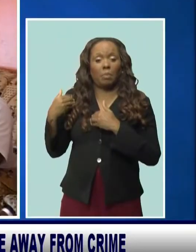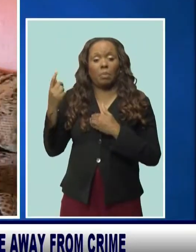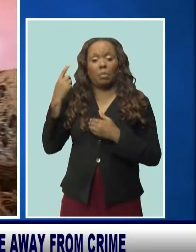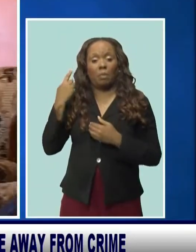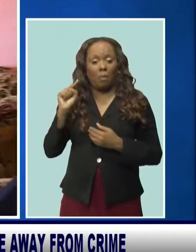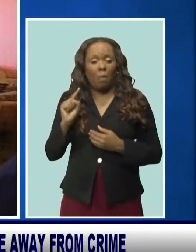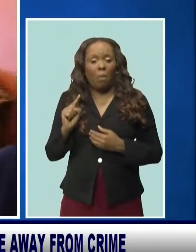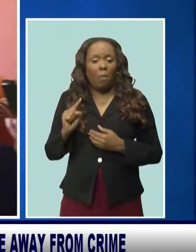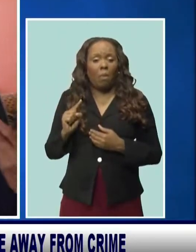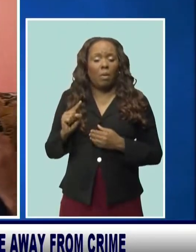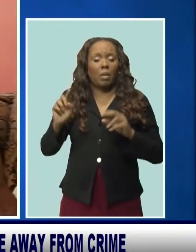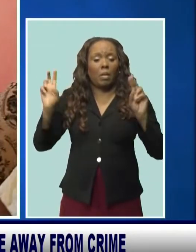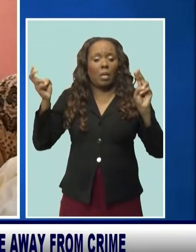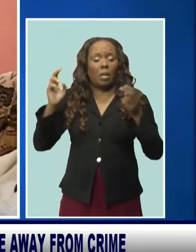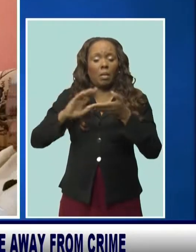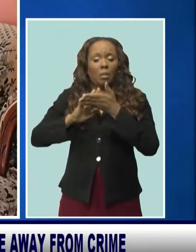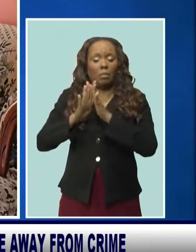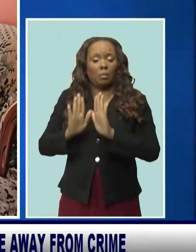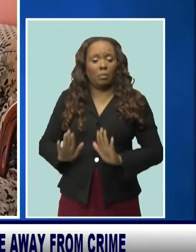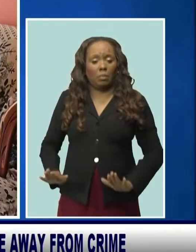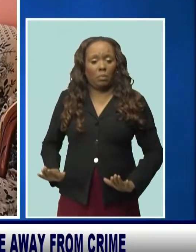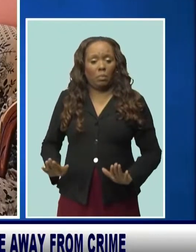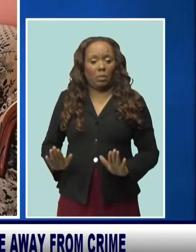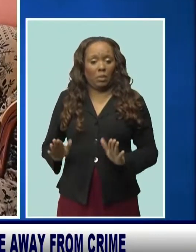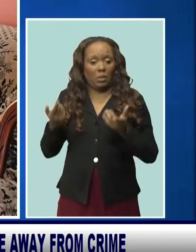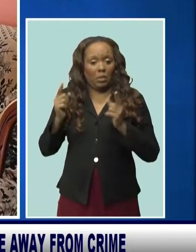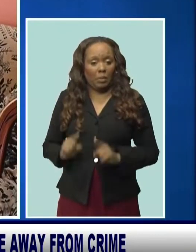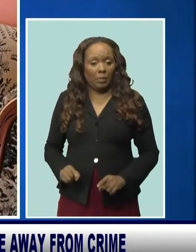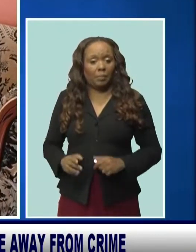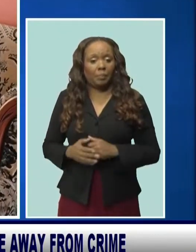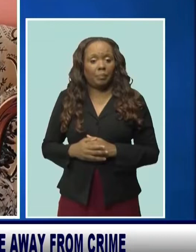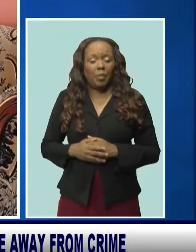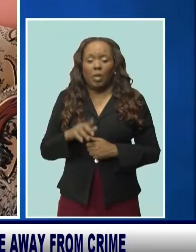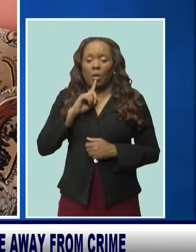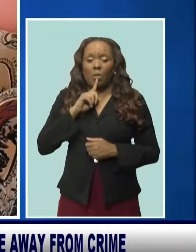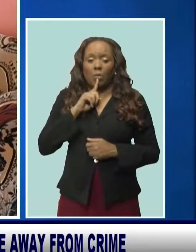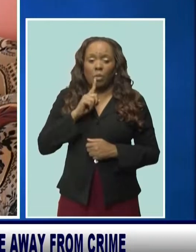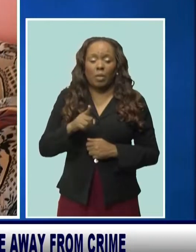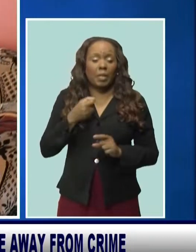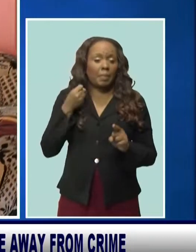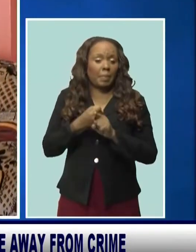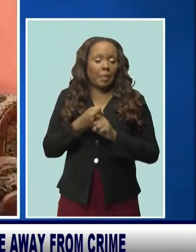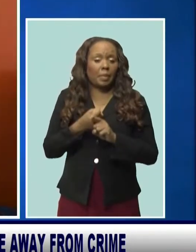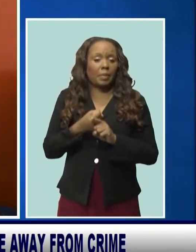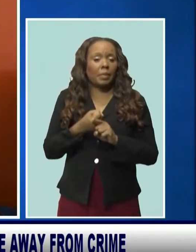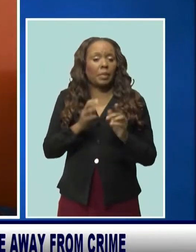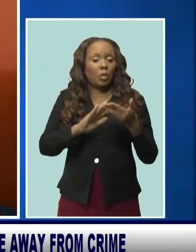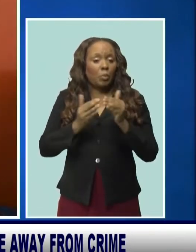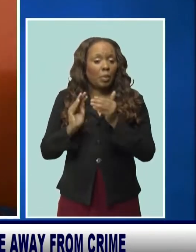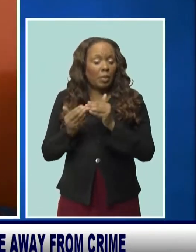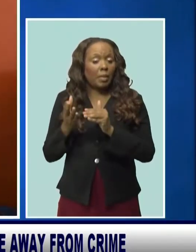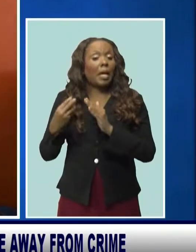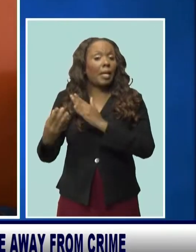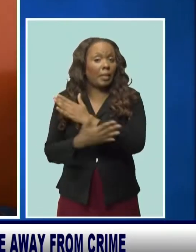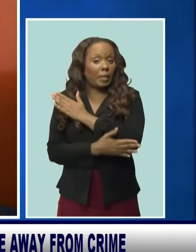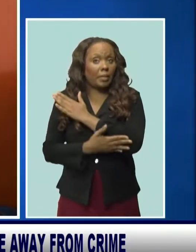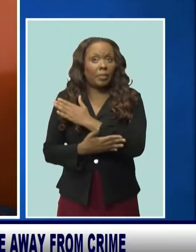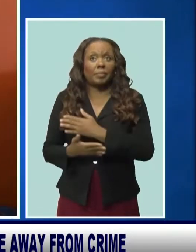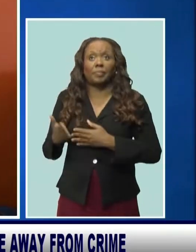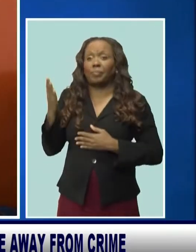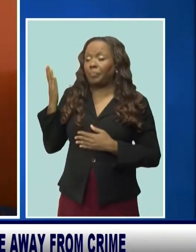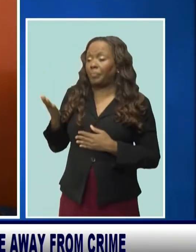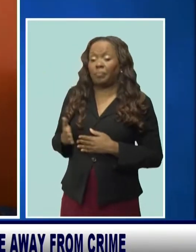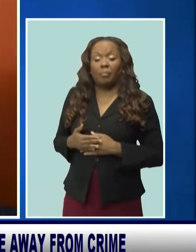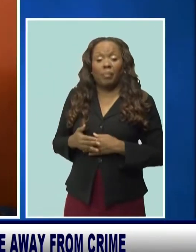increase in crime impacts more than a community, but a country. It brings me to stages where